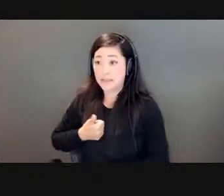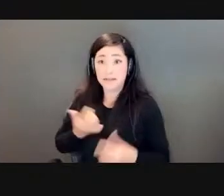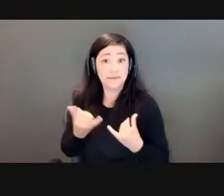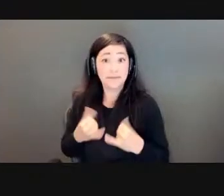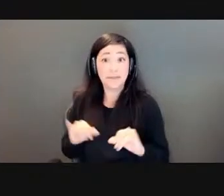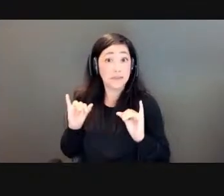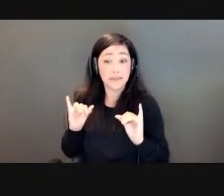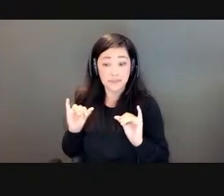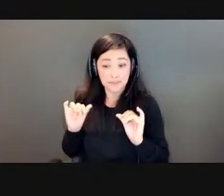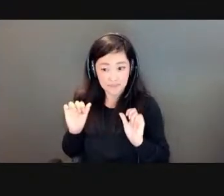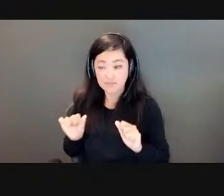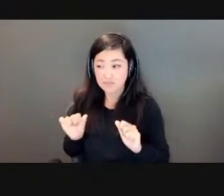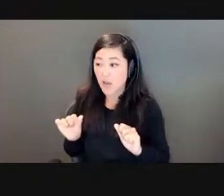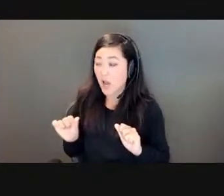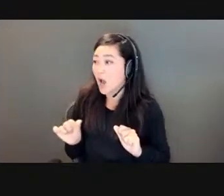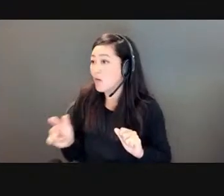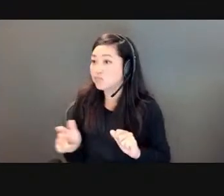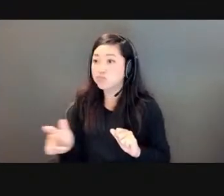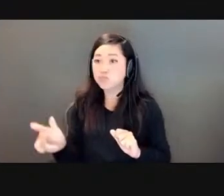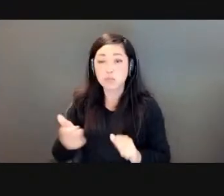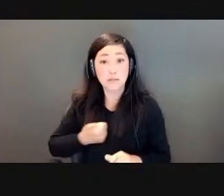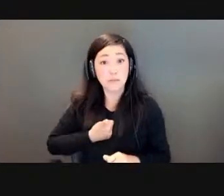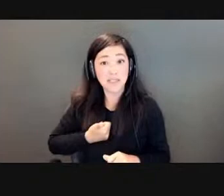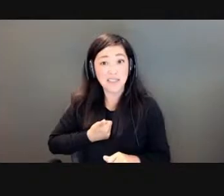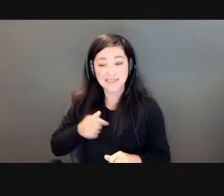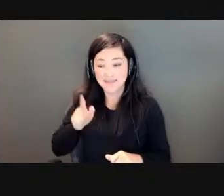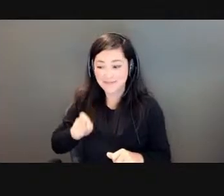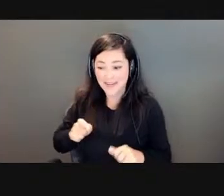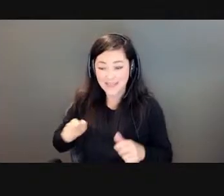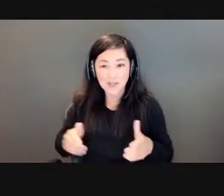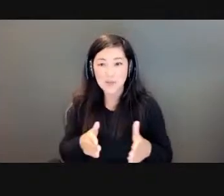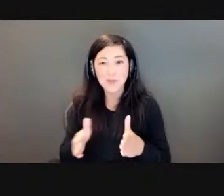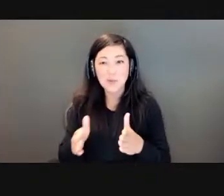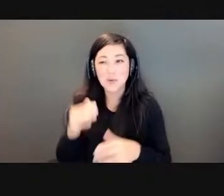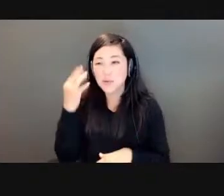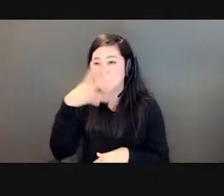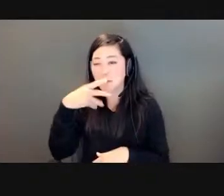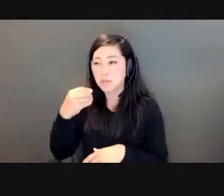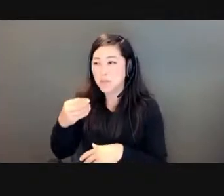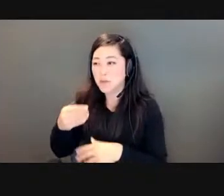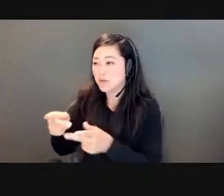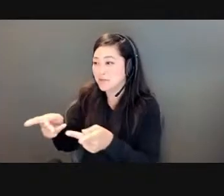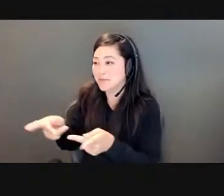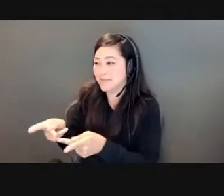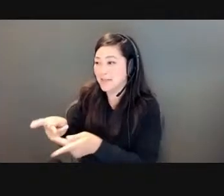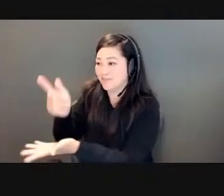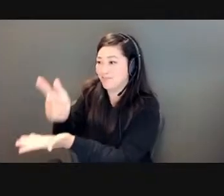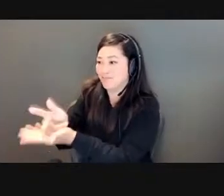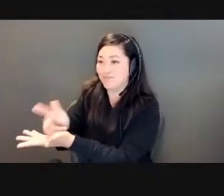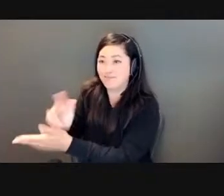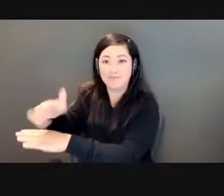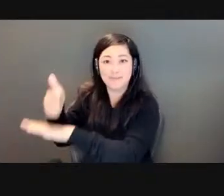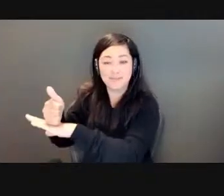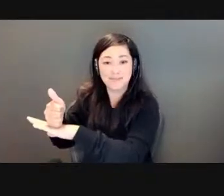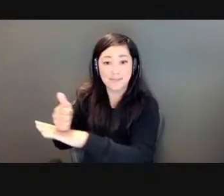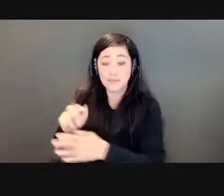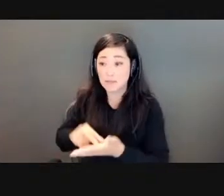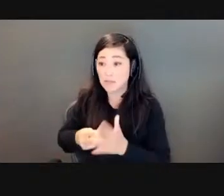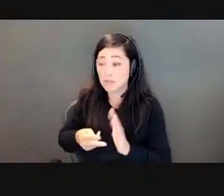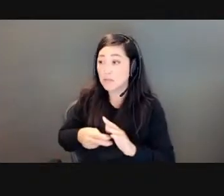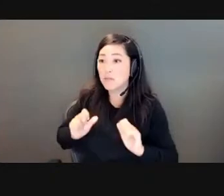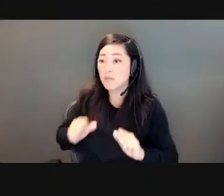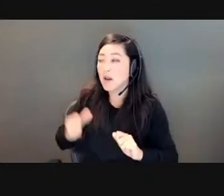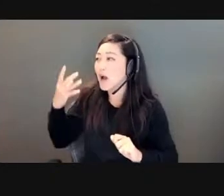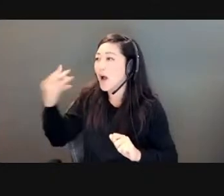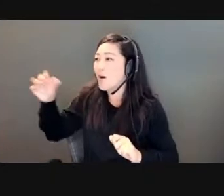and really all I need is a road and a beautiful spot to park. This means I can go off-grid and